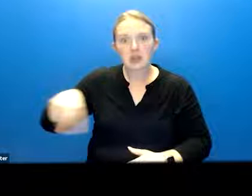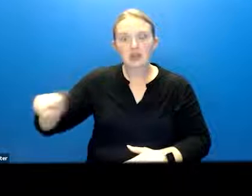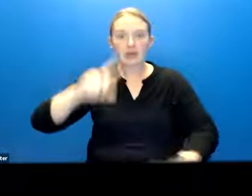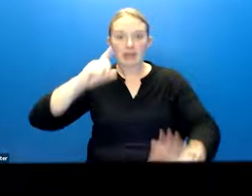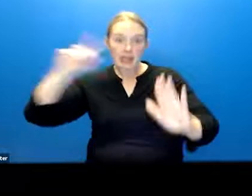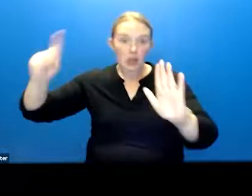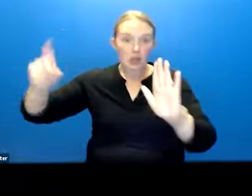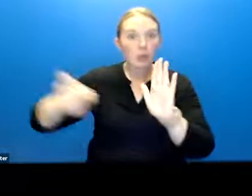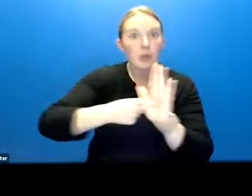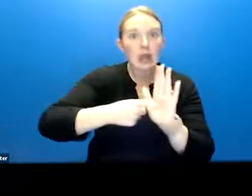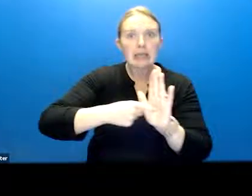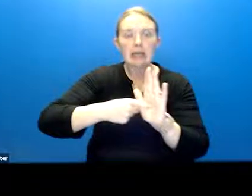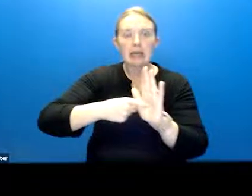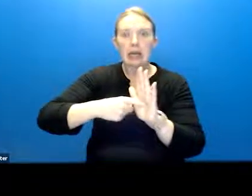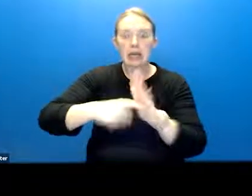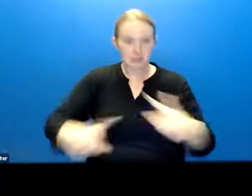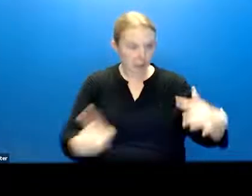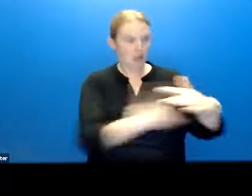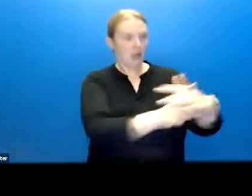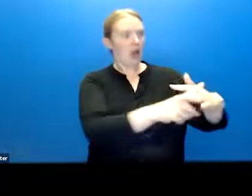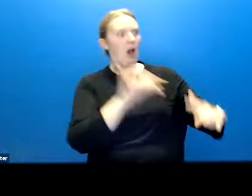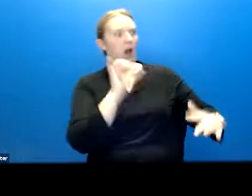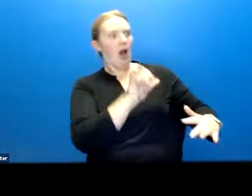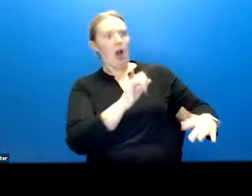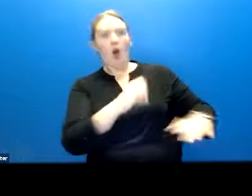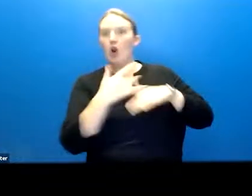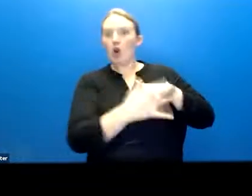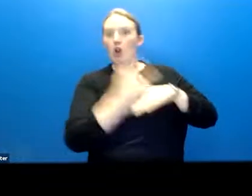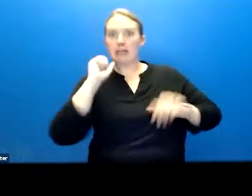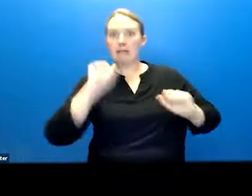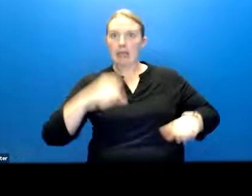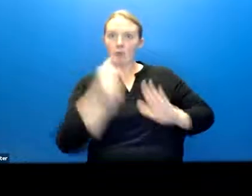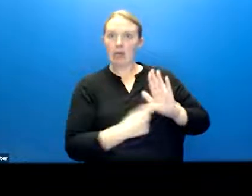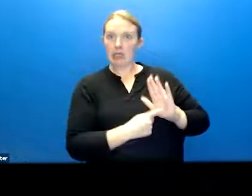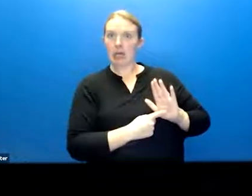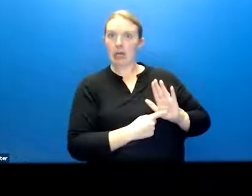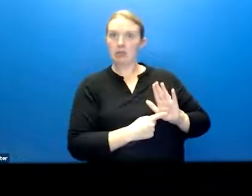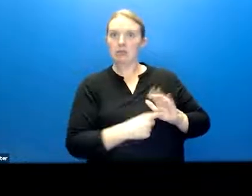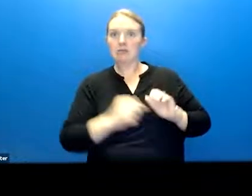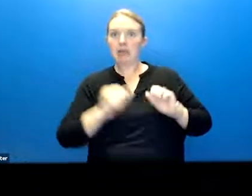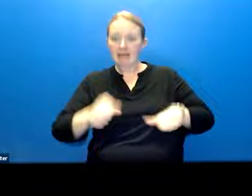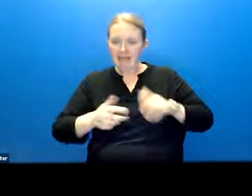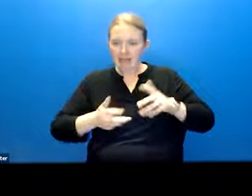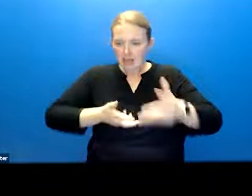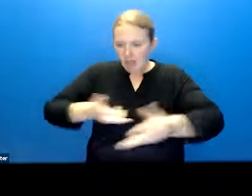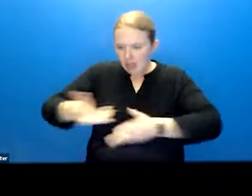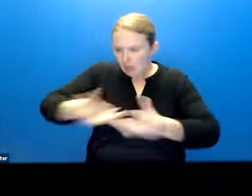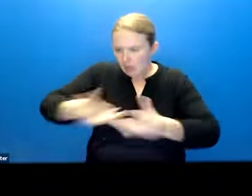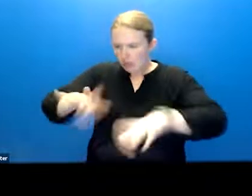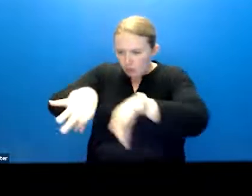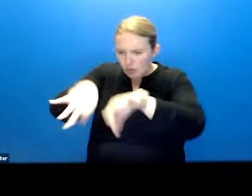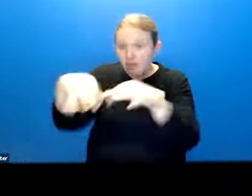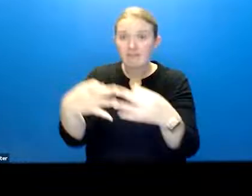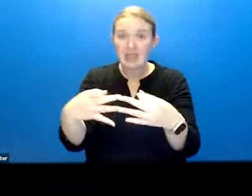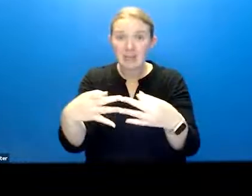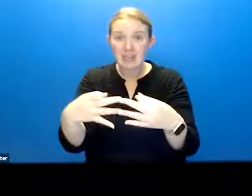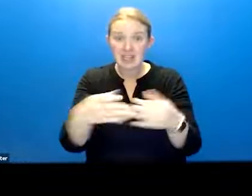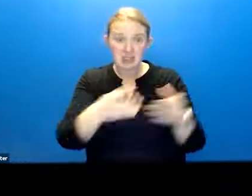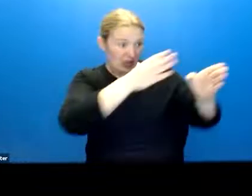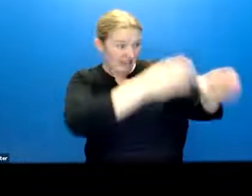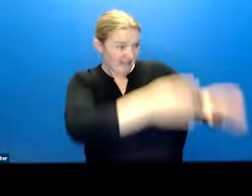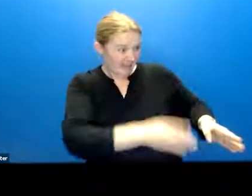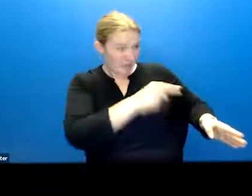these signs and symptoms early, so they're able to engage with family members and get them to the